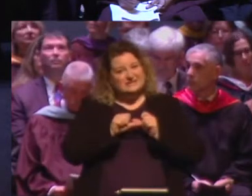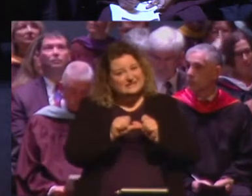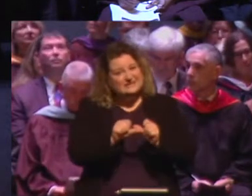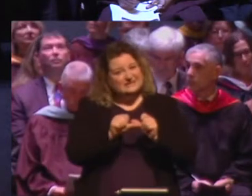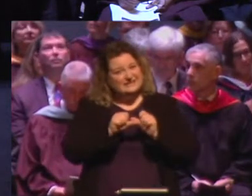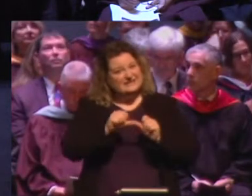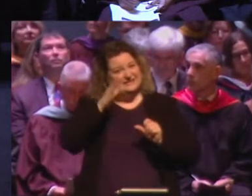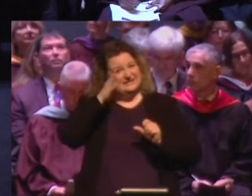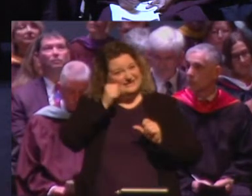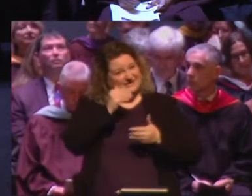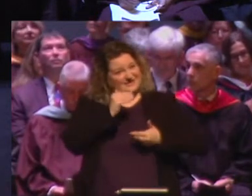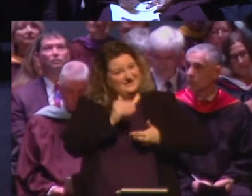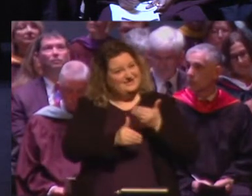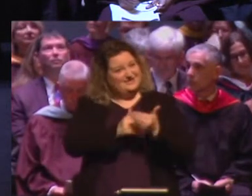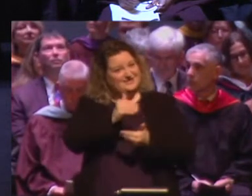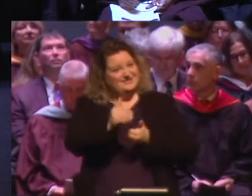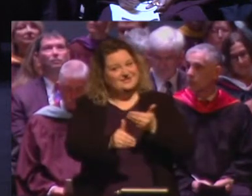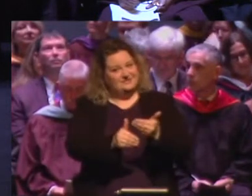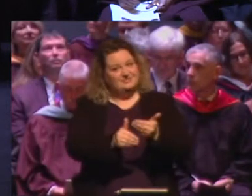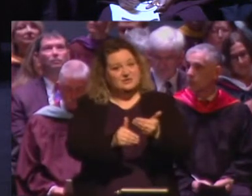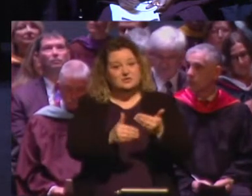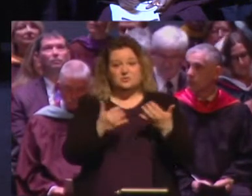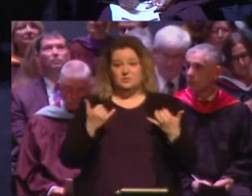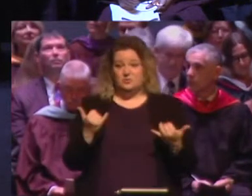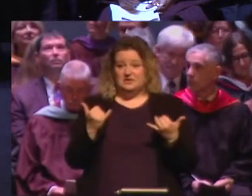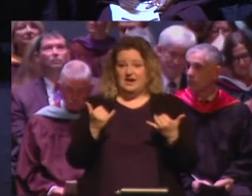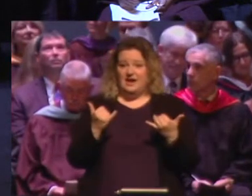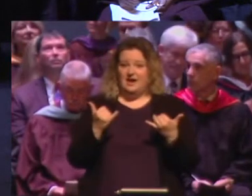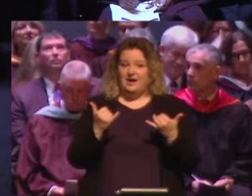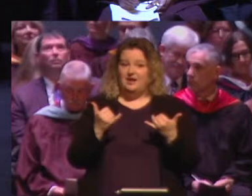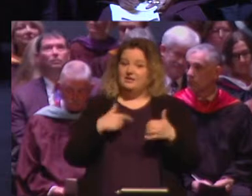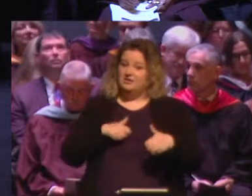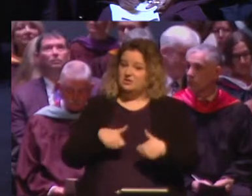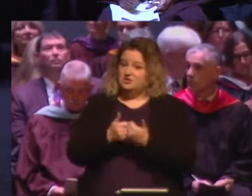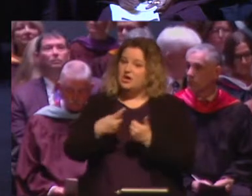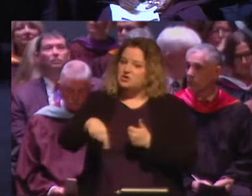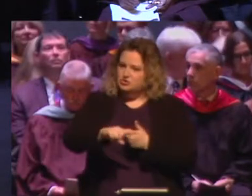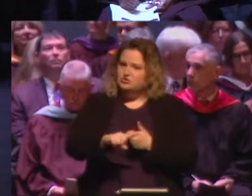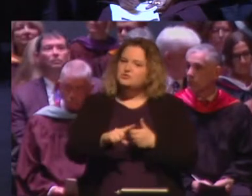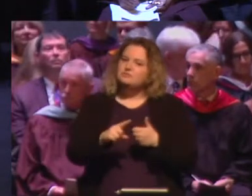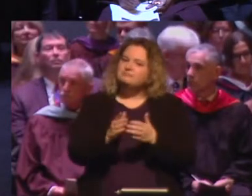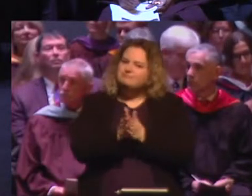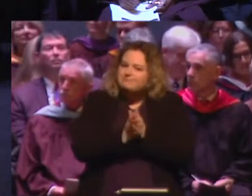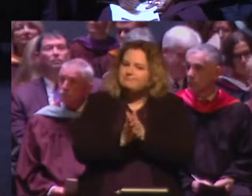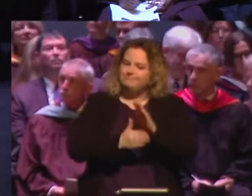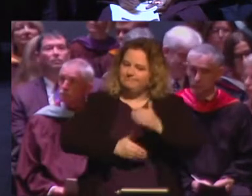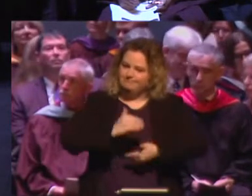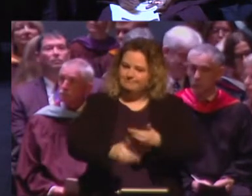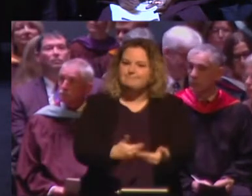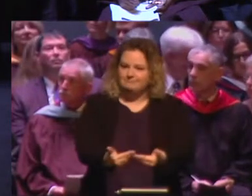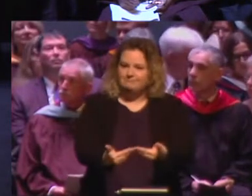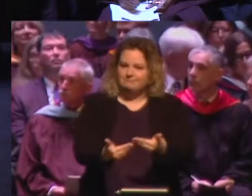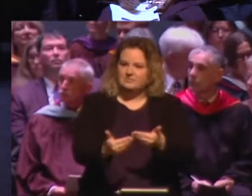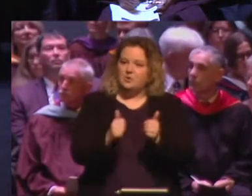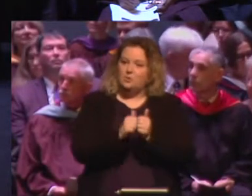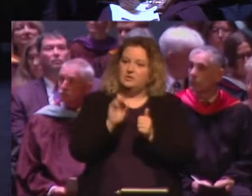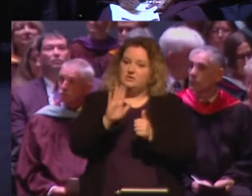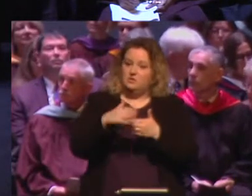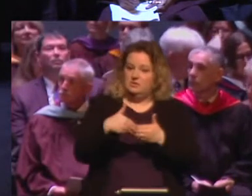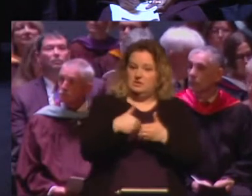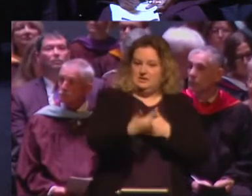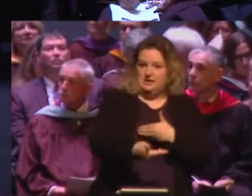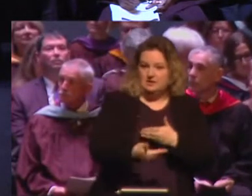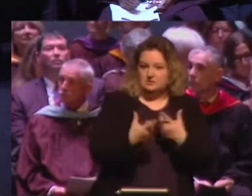forward." Today, I encourage you to get busy with the next step in your education and your